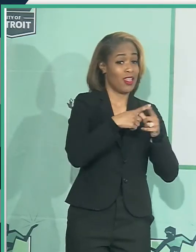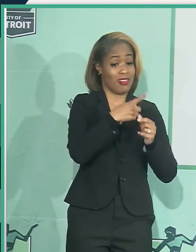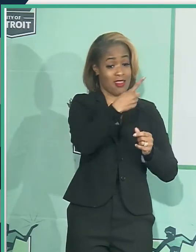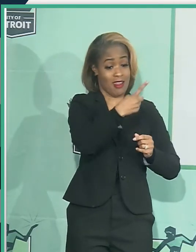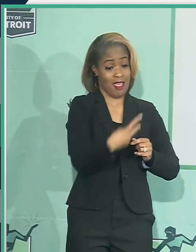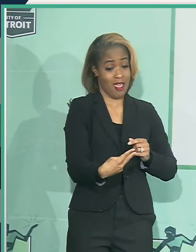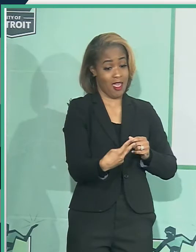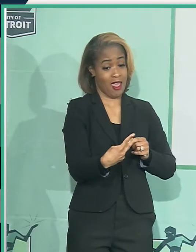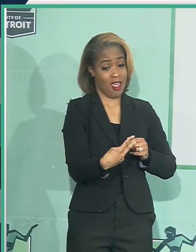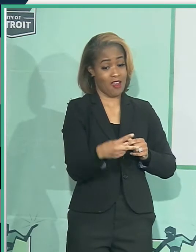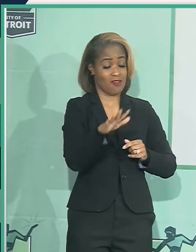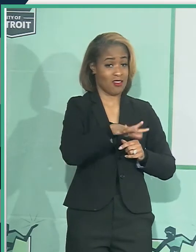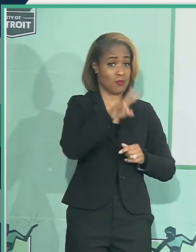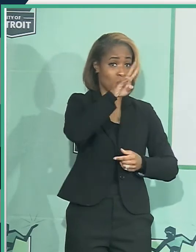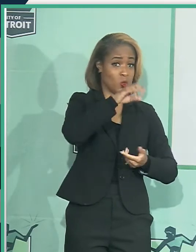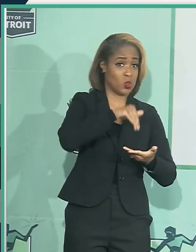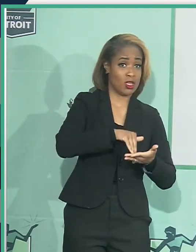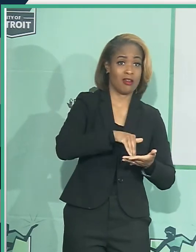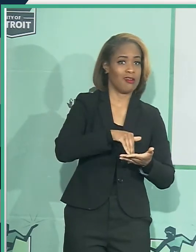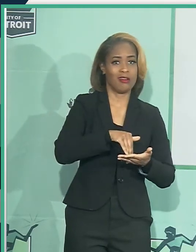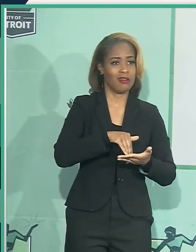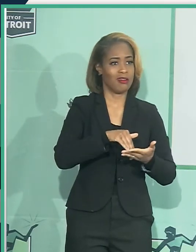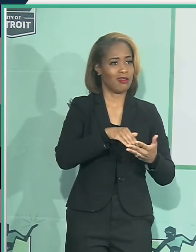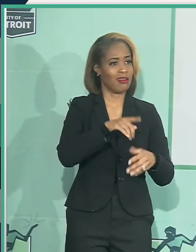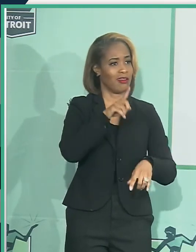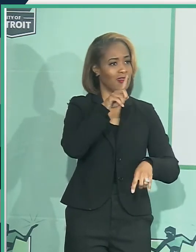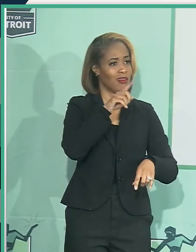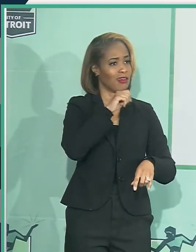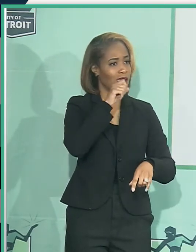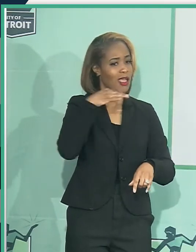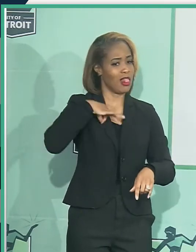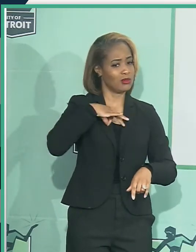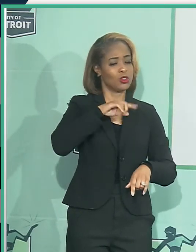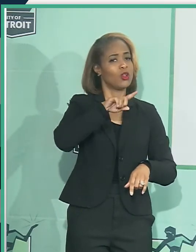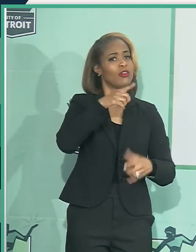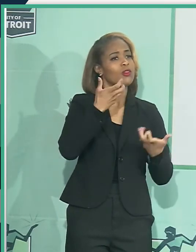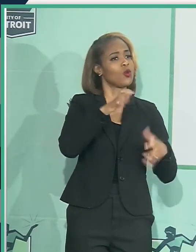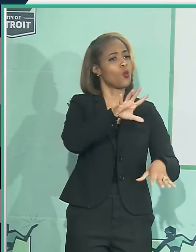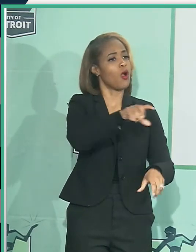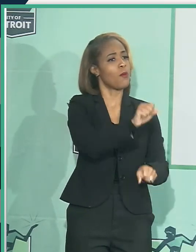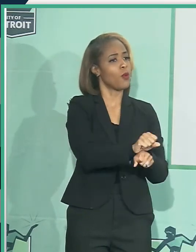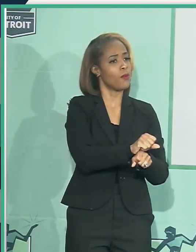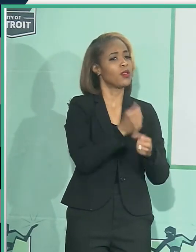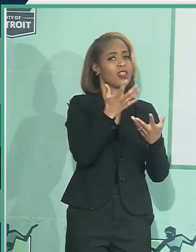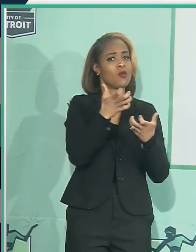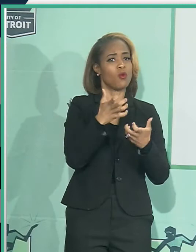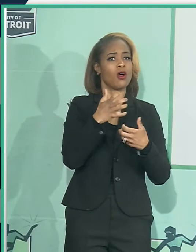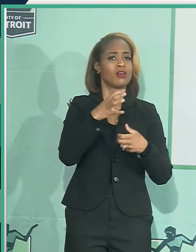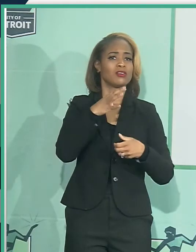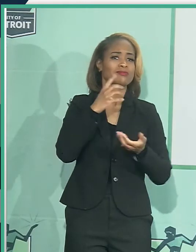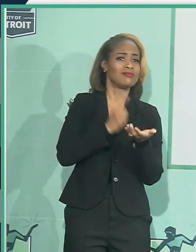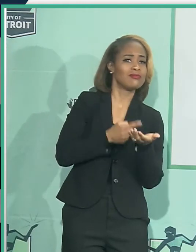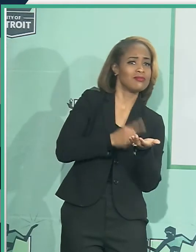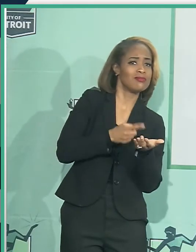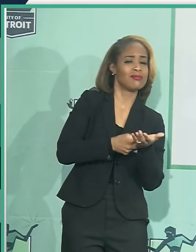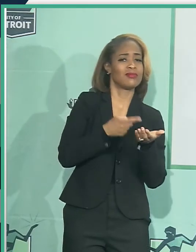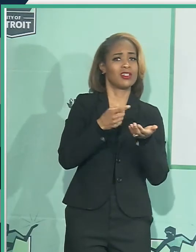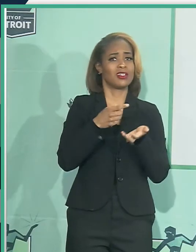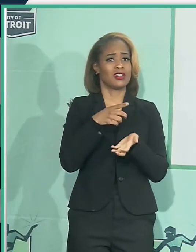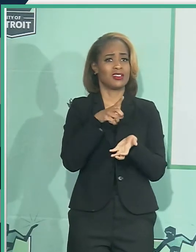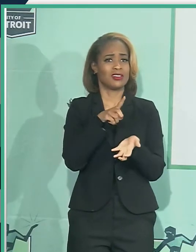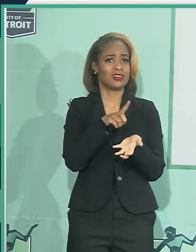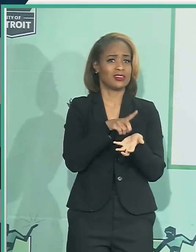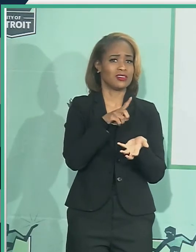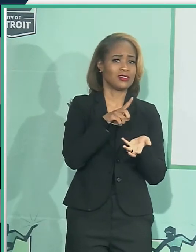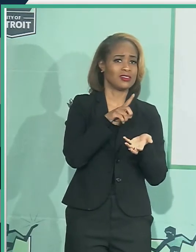those weren't even eligible and didn't even want an appointment. They wanted to talk about these issues, which I'm hoping today people will be